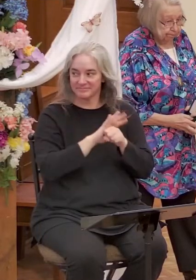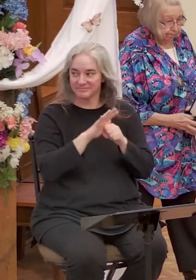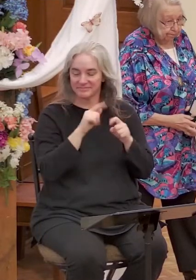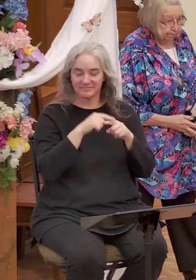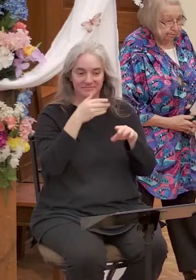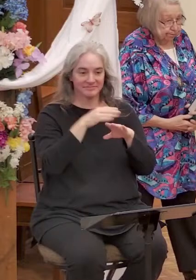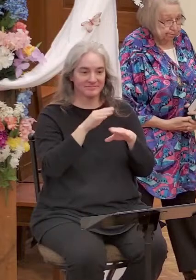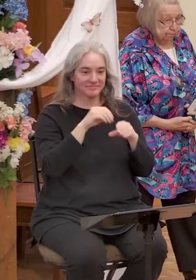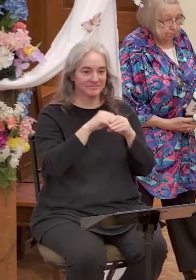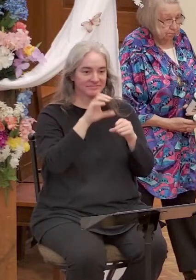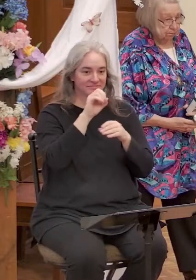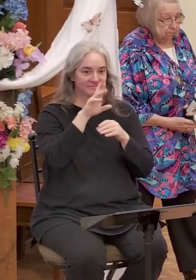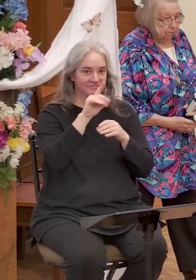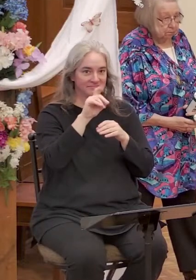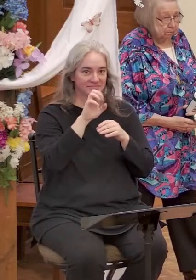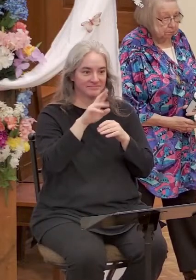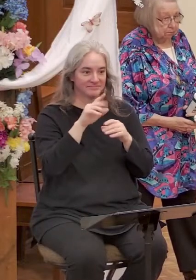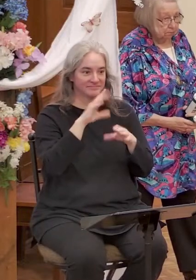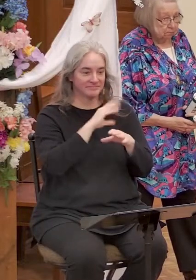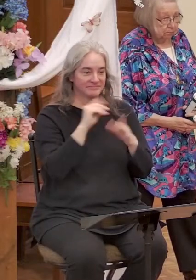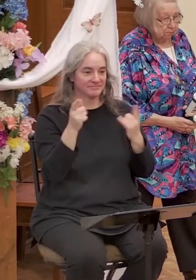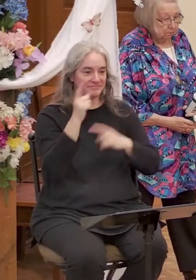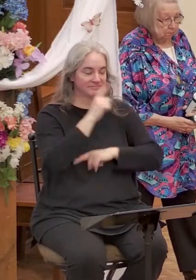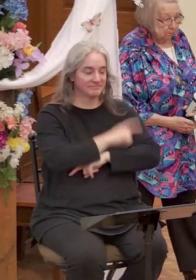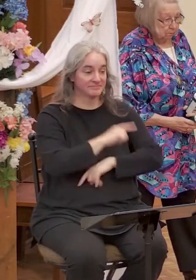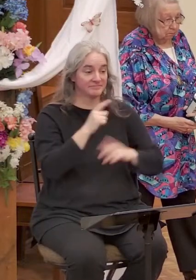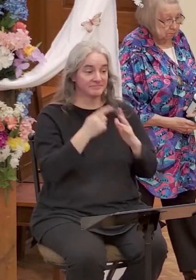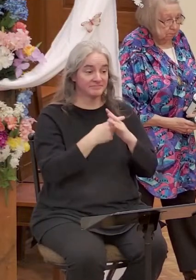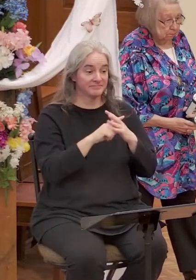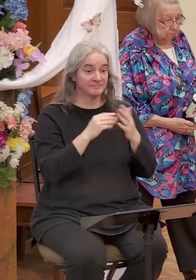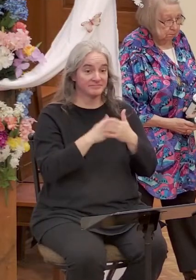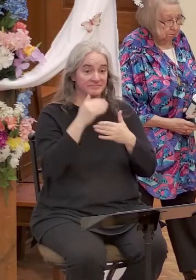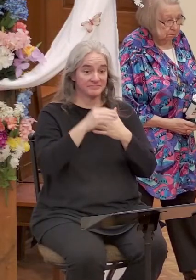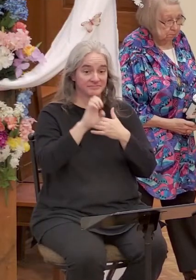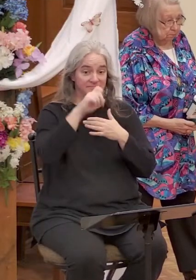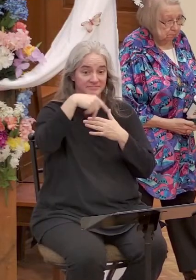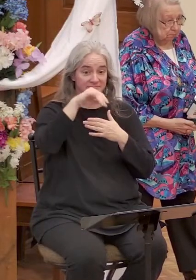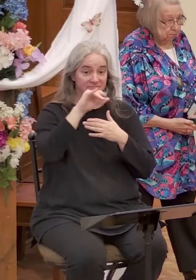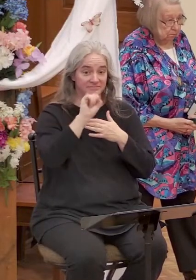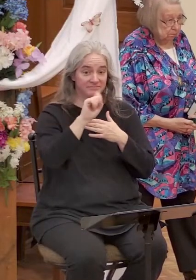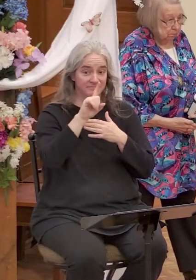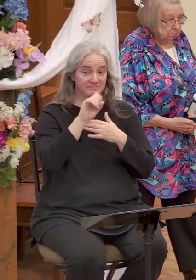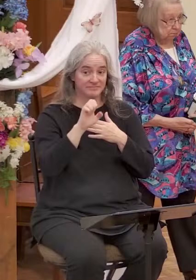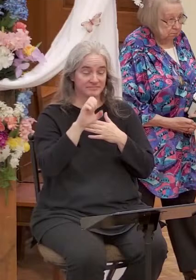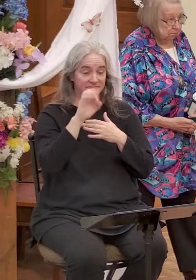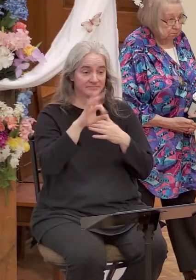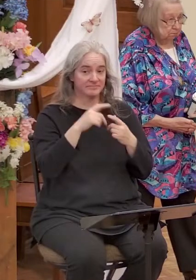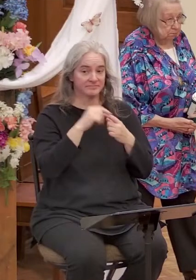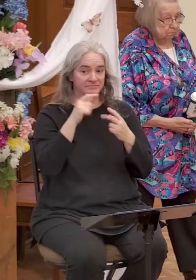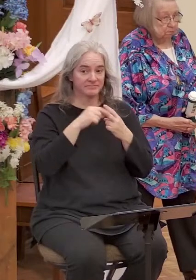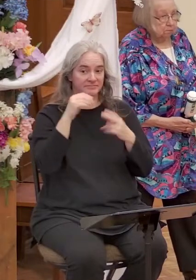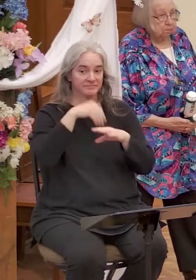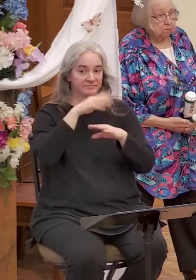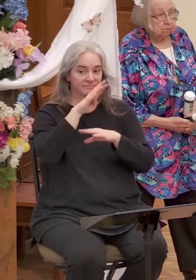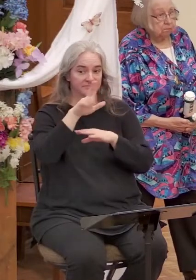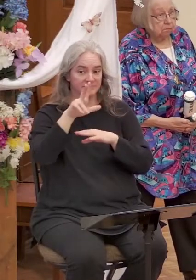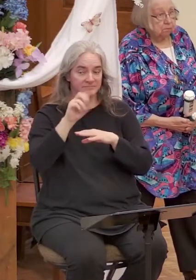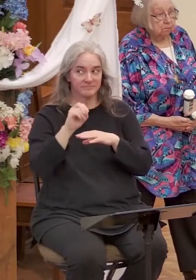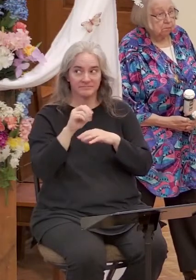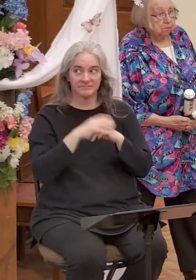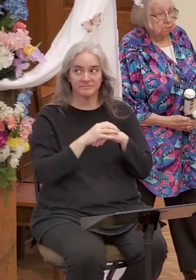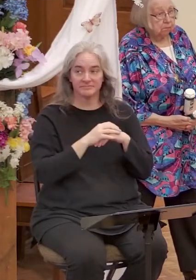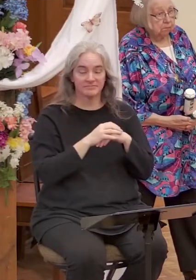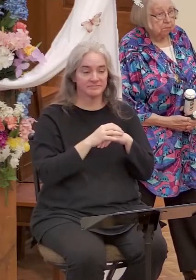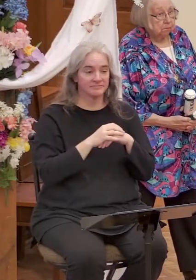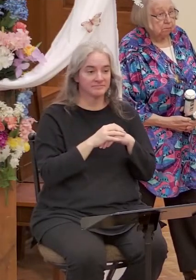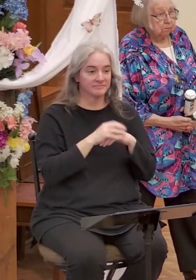order. Then today we're restarting the next episode of The Chosen at 4:30 this afternoon in the sanctuary